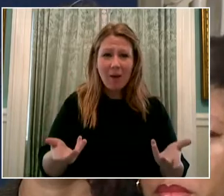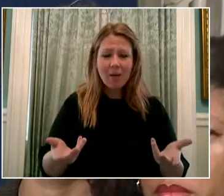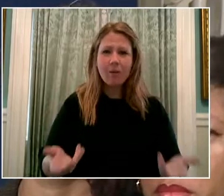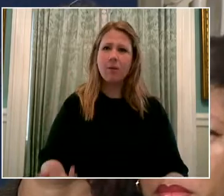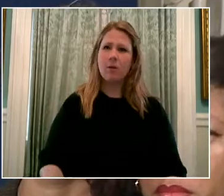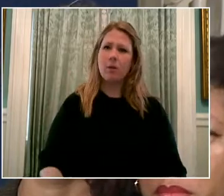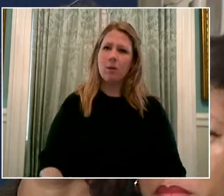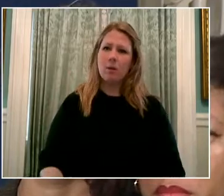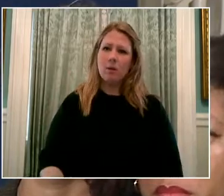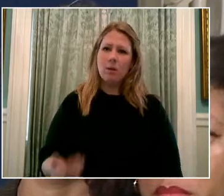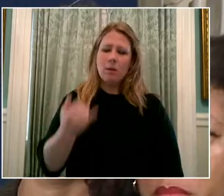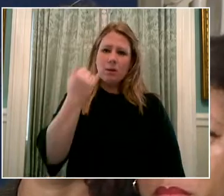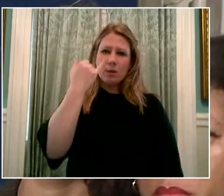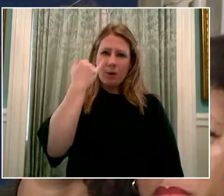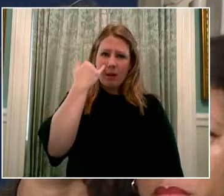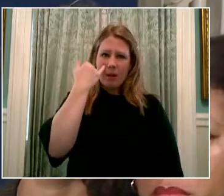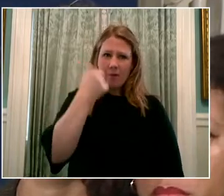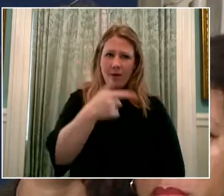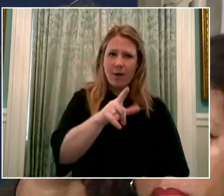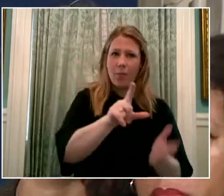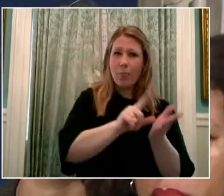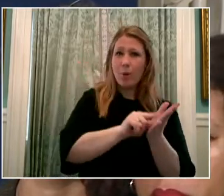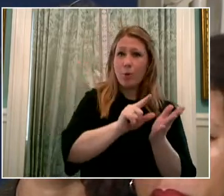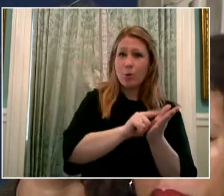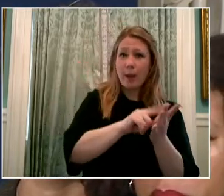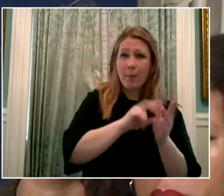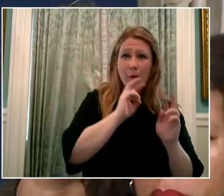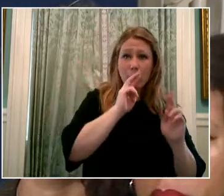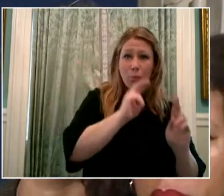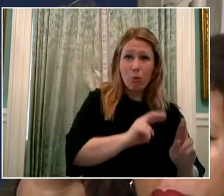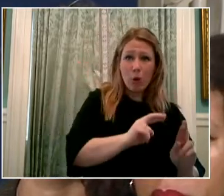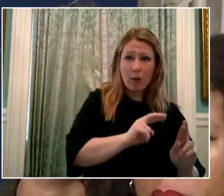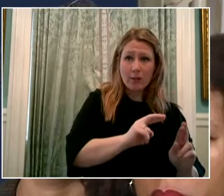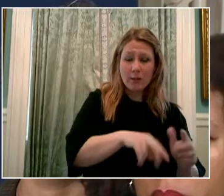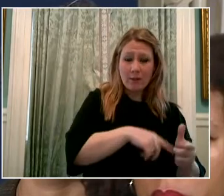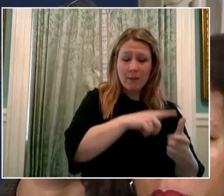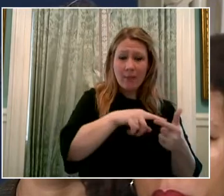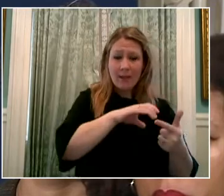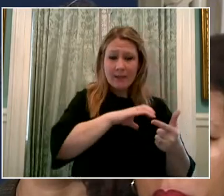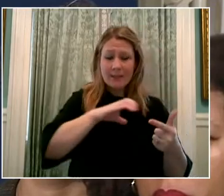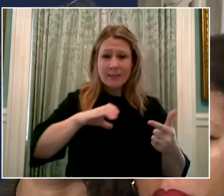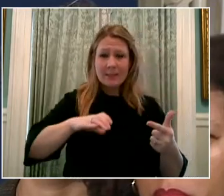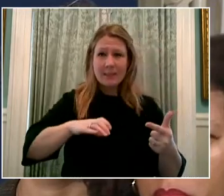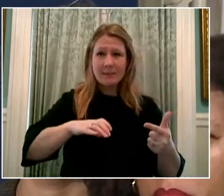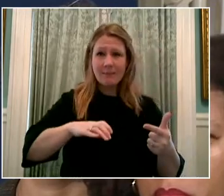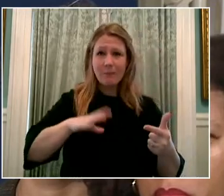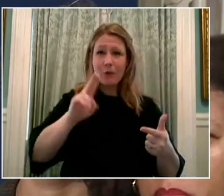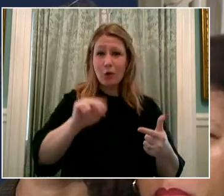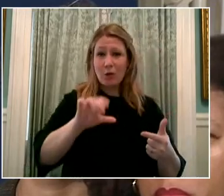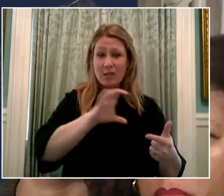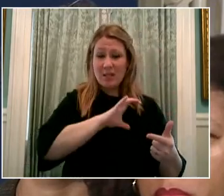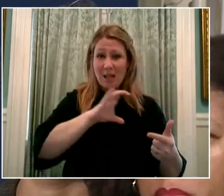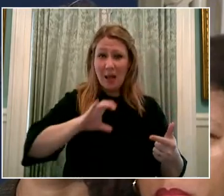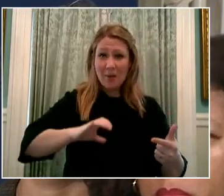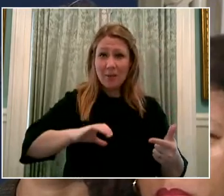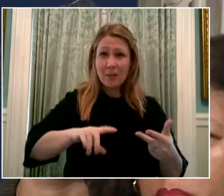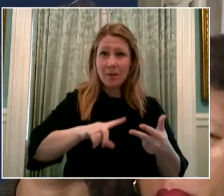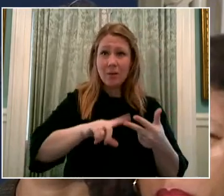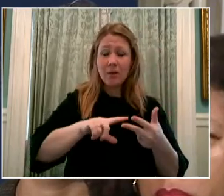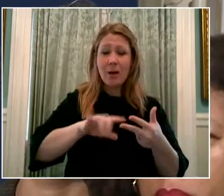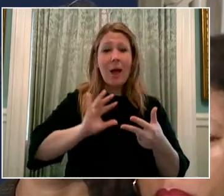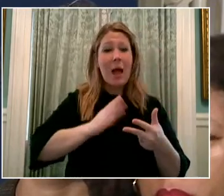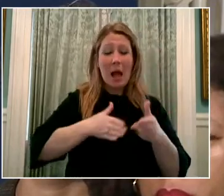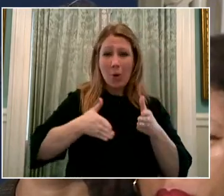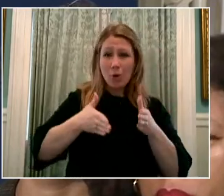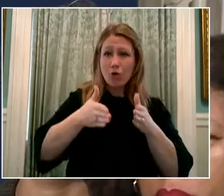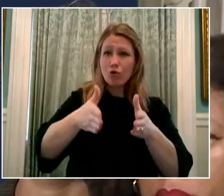in the news, when you add what's coming out of the city council, when you add the fact that people are not sleeping on our streets because we're doing a